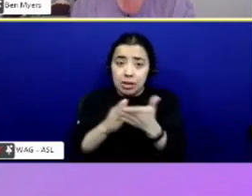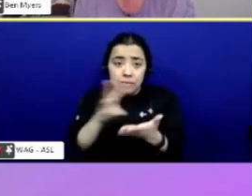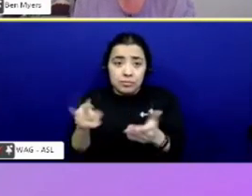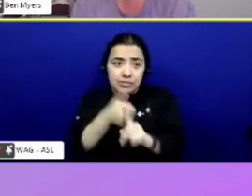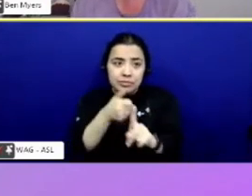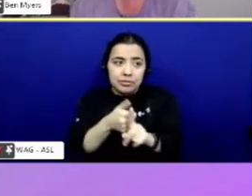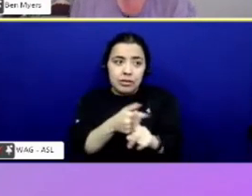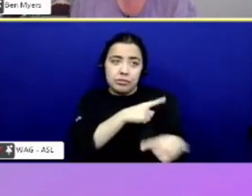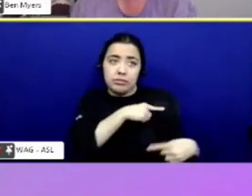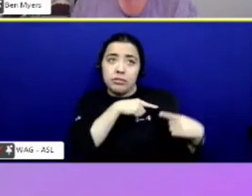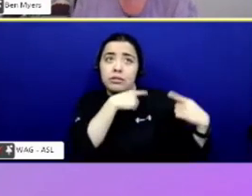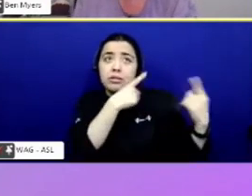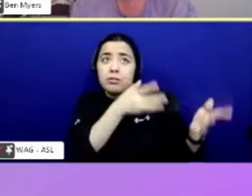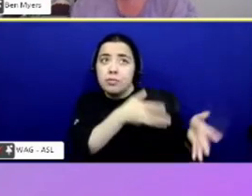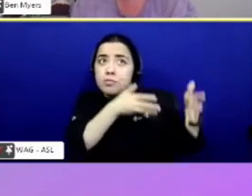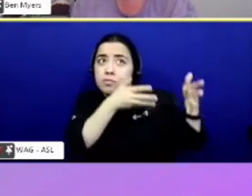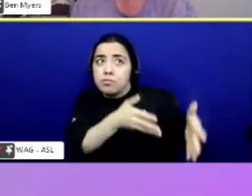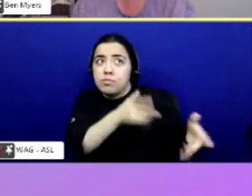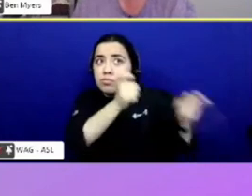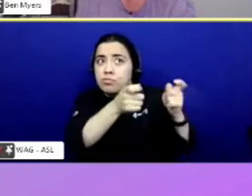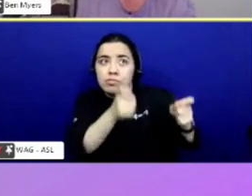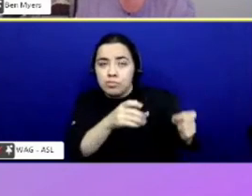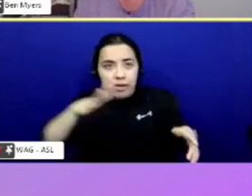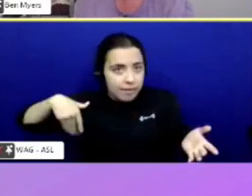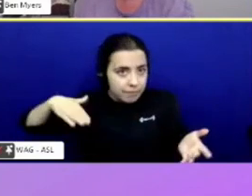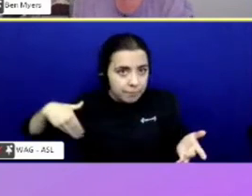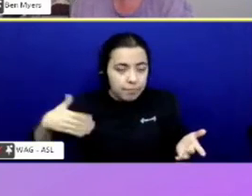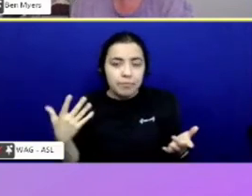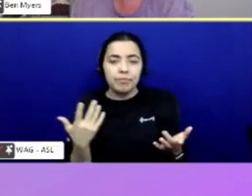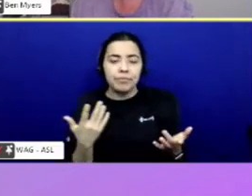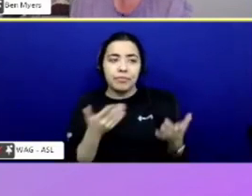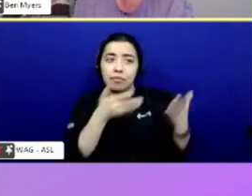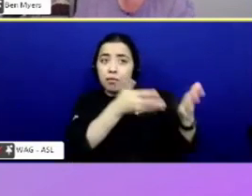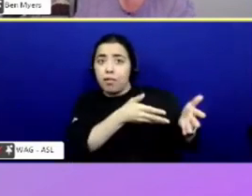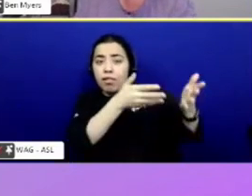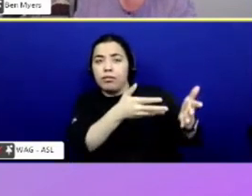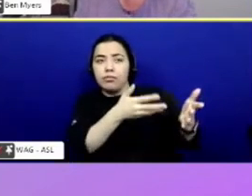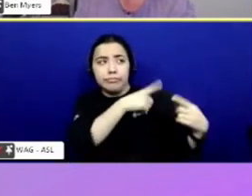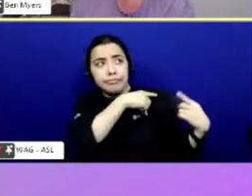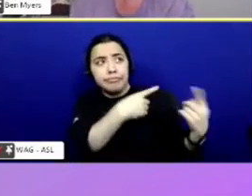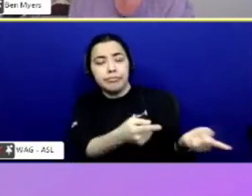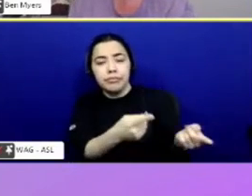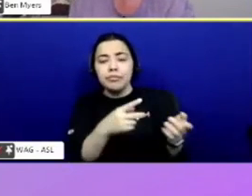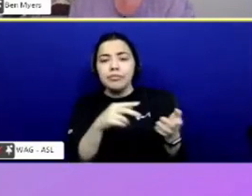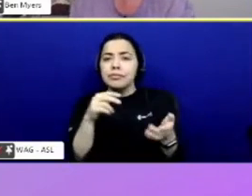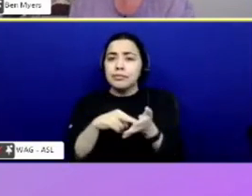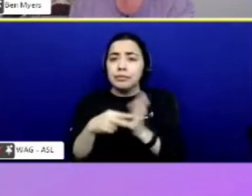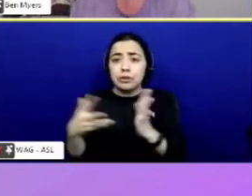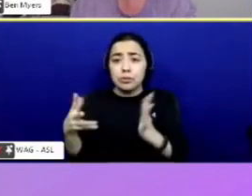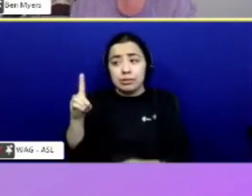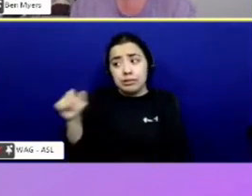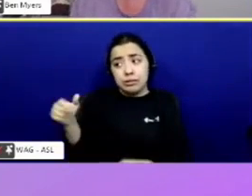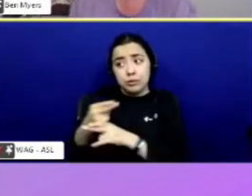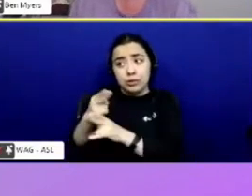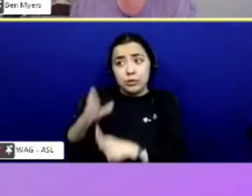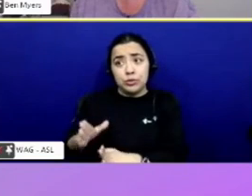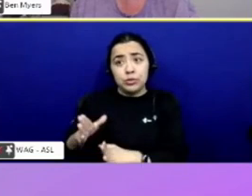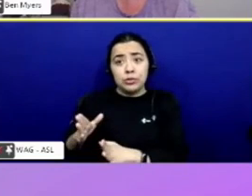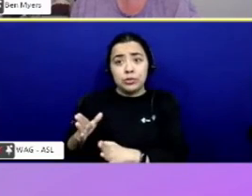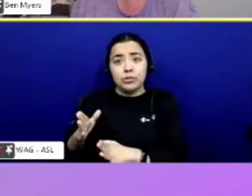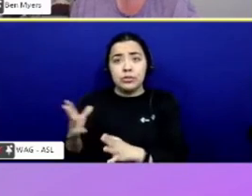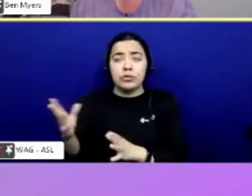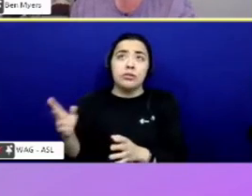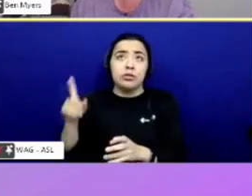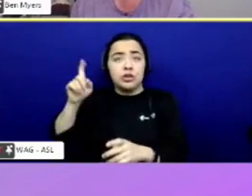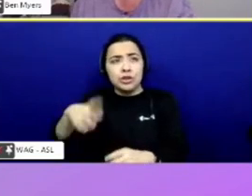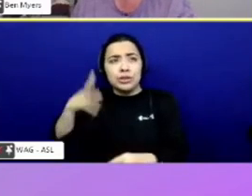right? They've been out there for a while, they've existed for a while. And that doesn't mean that disabled users should still have a worse